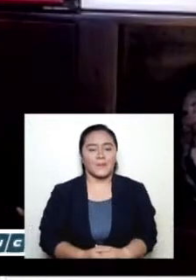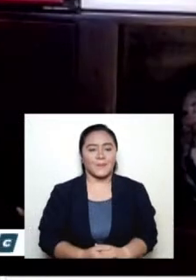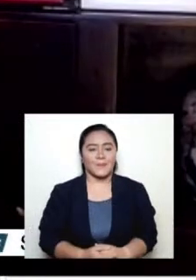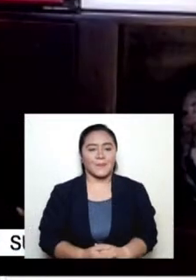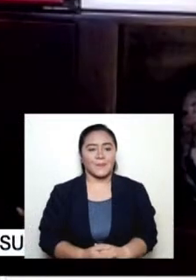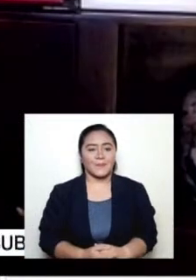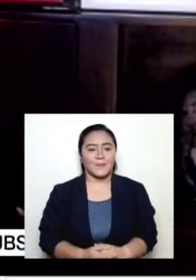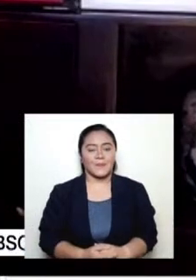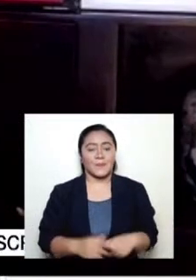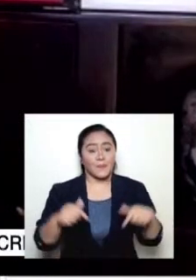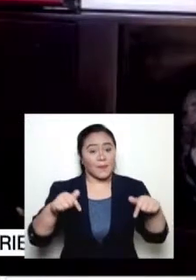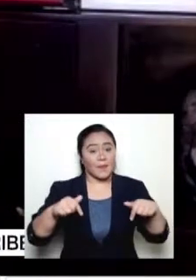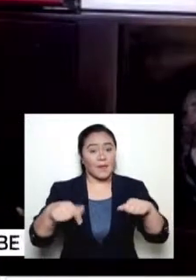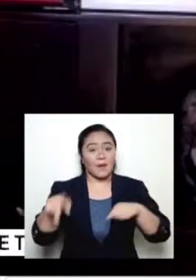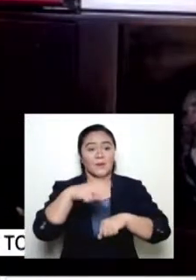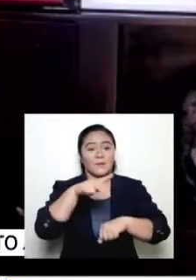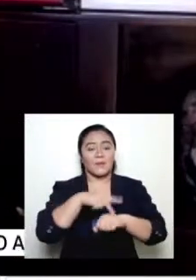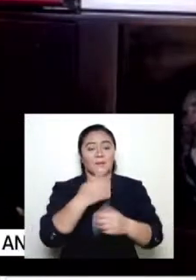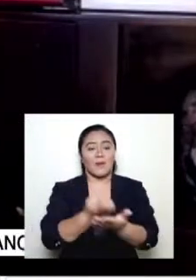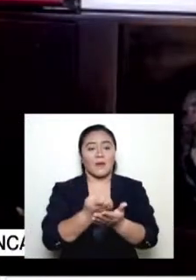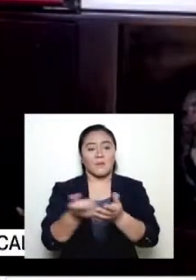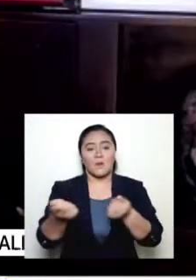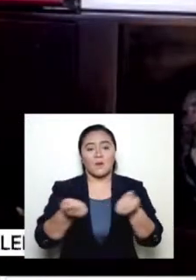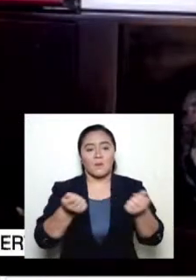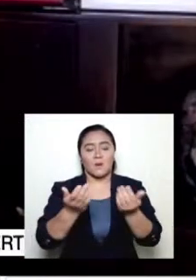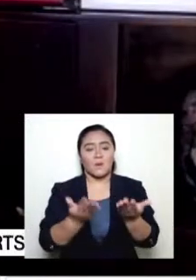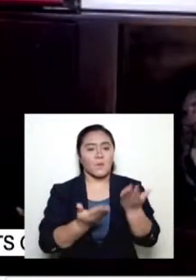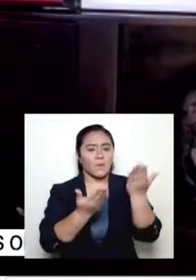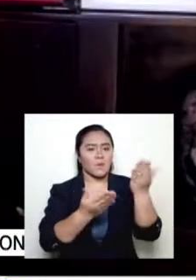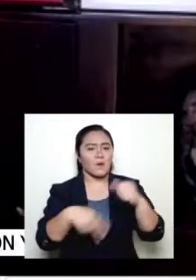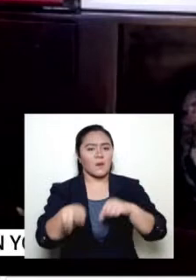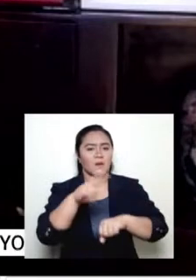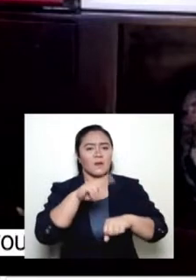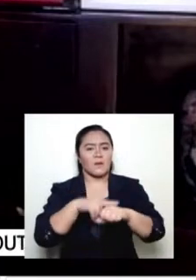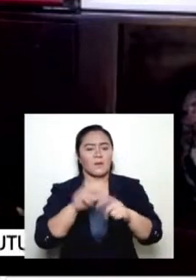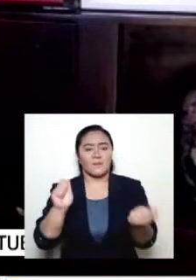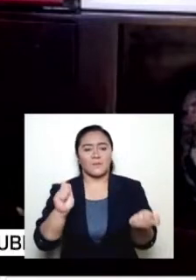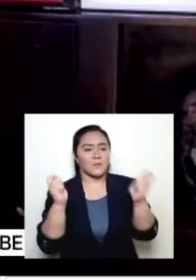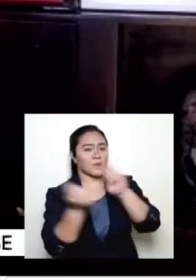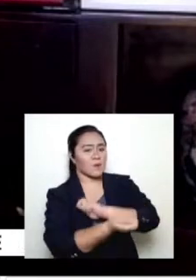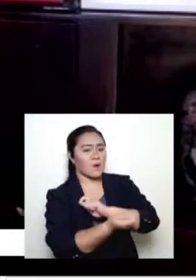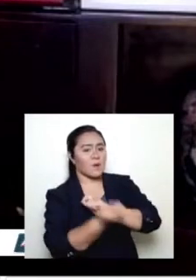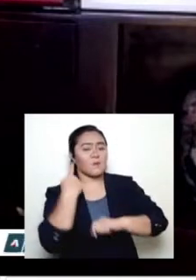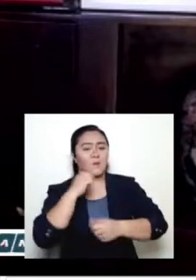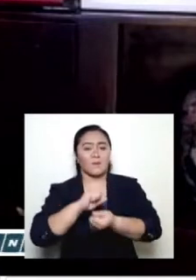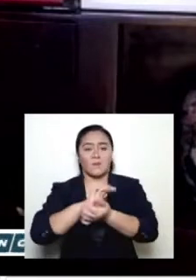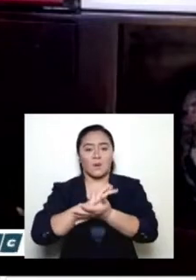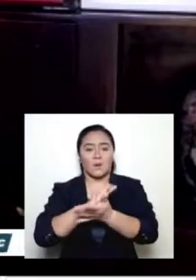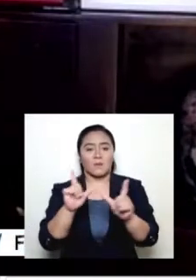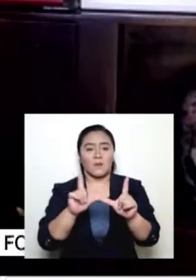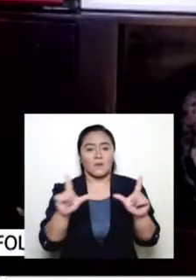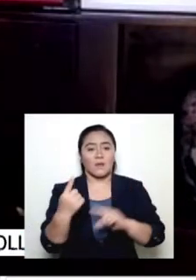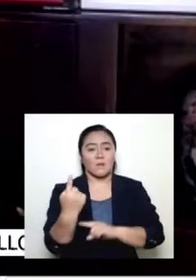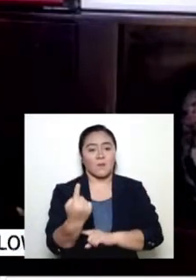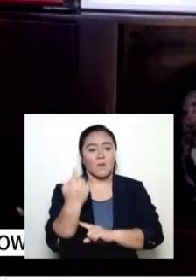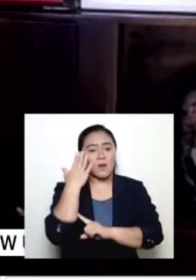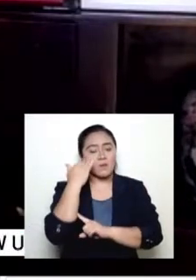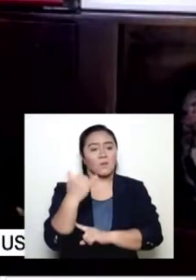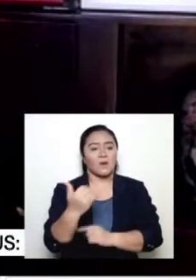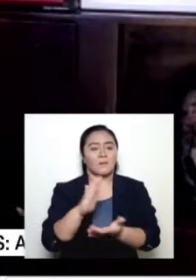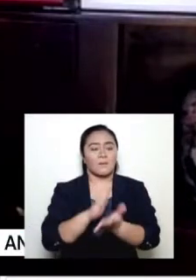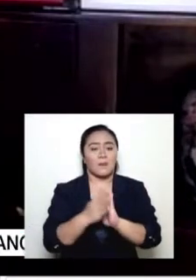At home, Philippine economic managers are recommending a nationwide shift to COVID alert level 1 to cushion the possible effects